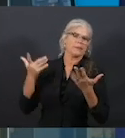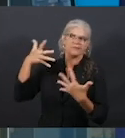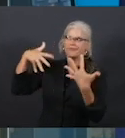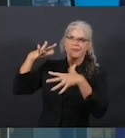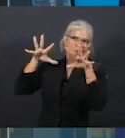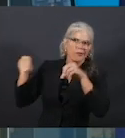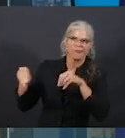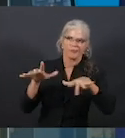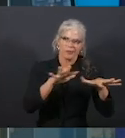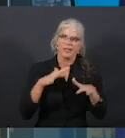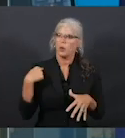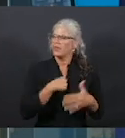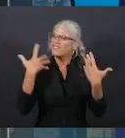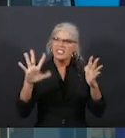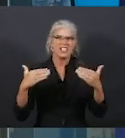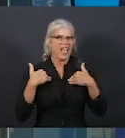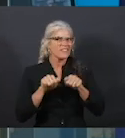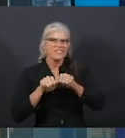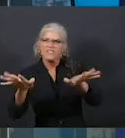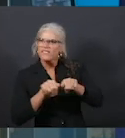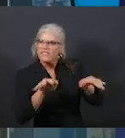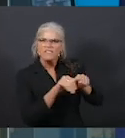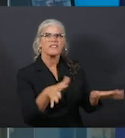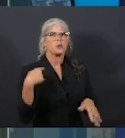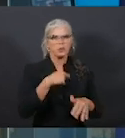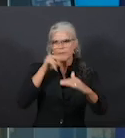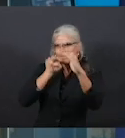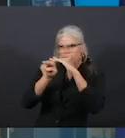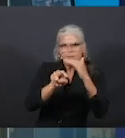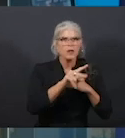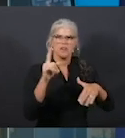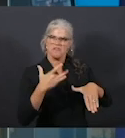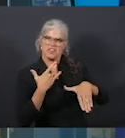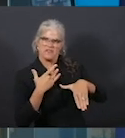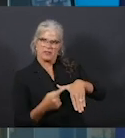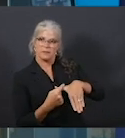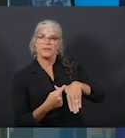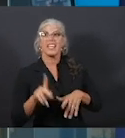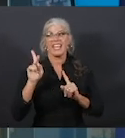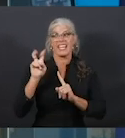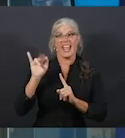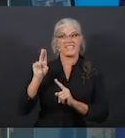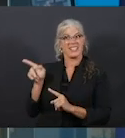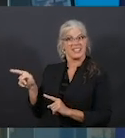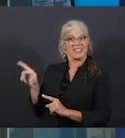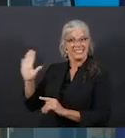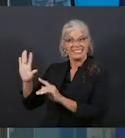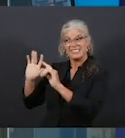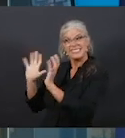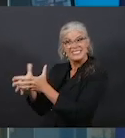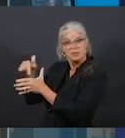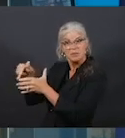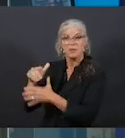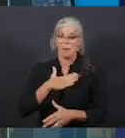we always do, and near the predicted areas of most severe impact. Kevin's team and our office have been working with the